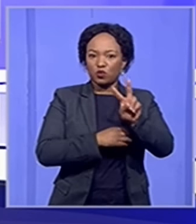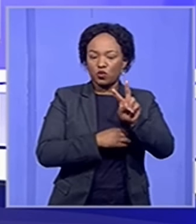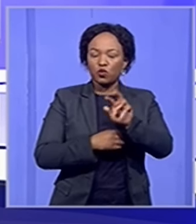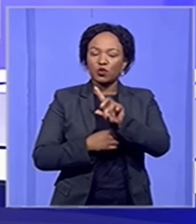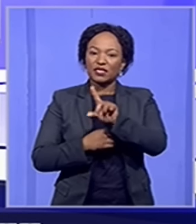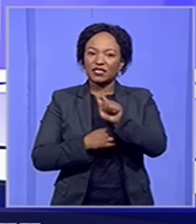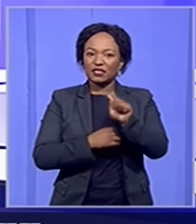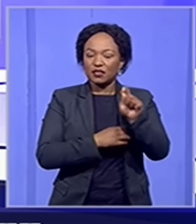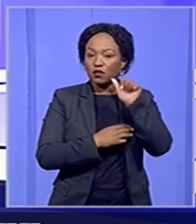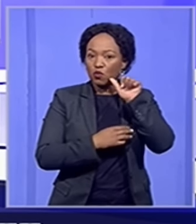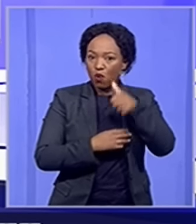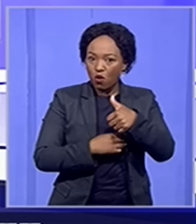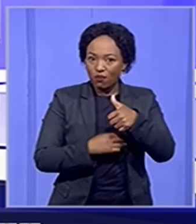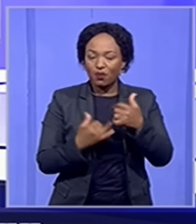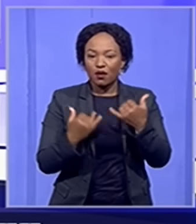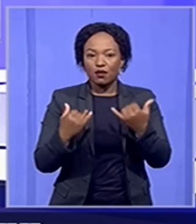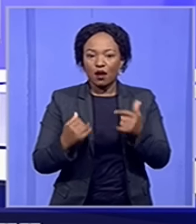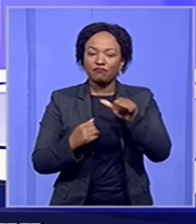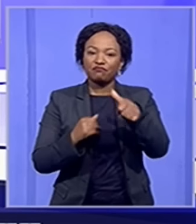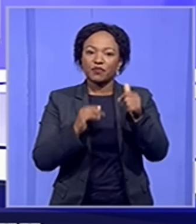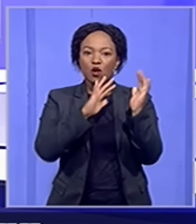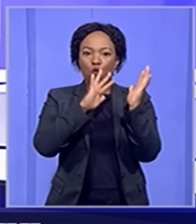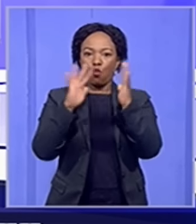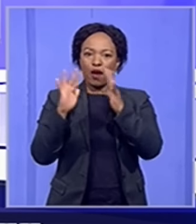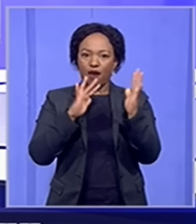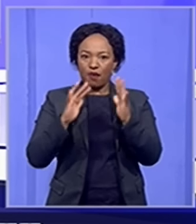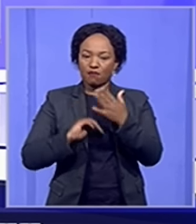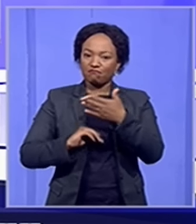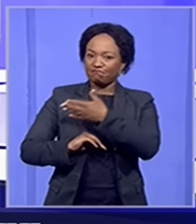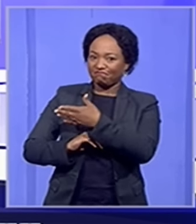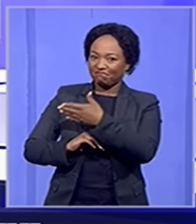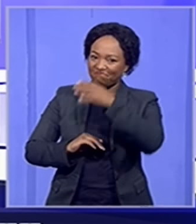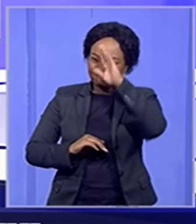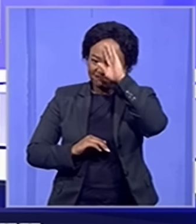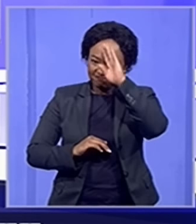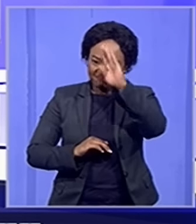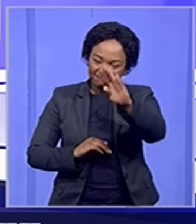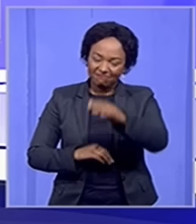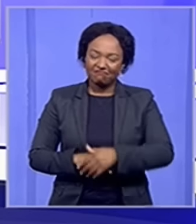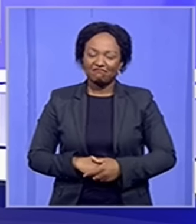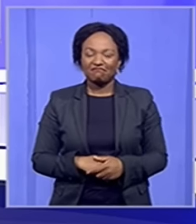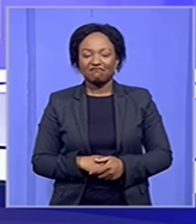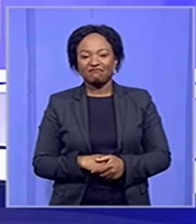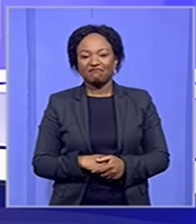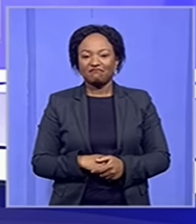DTT go sasa go latela kakanyo ya maemo a boso. Thobela.